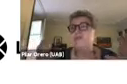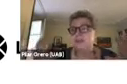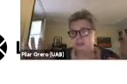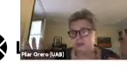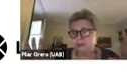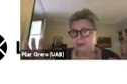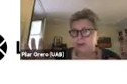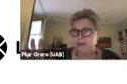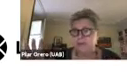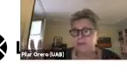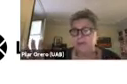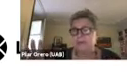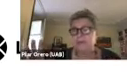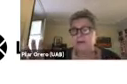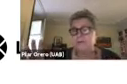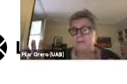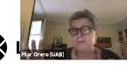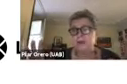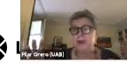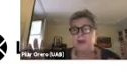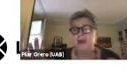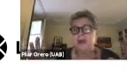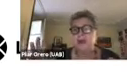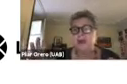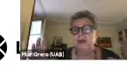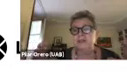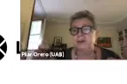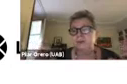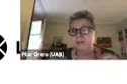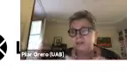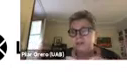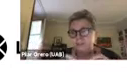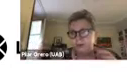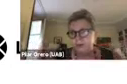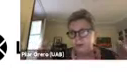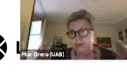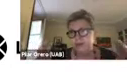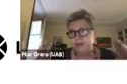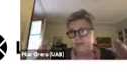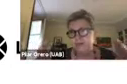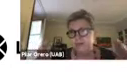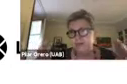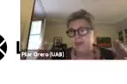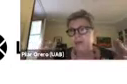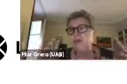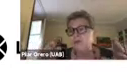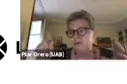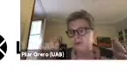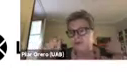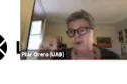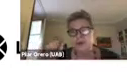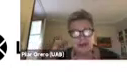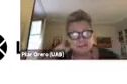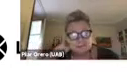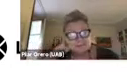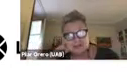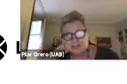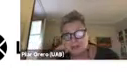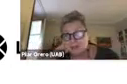so much going on at the moment. So this explosion, I looked